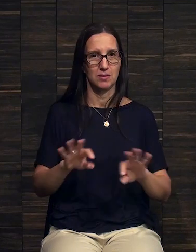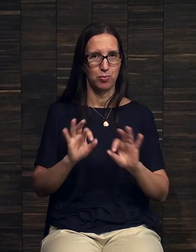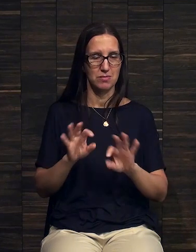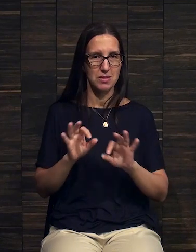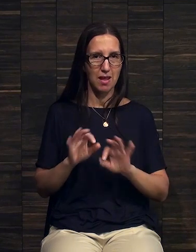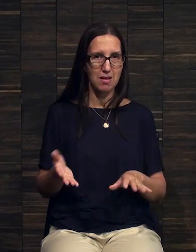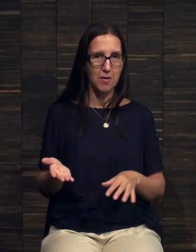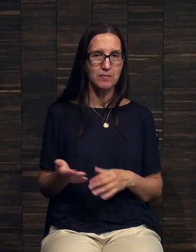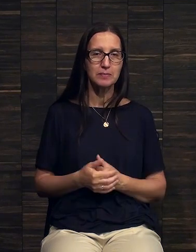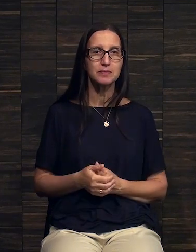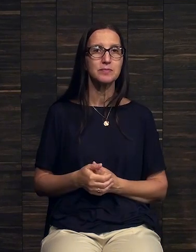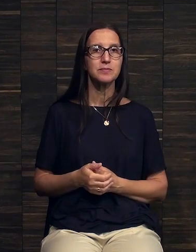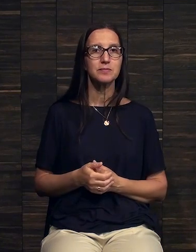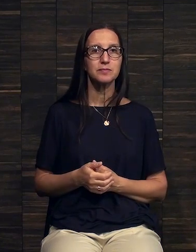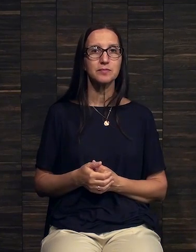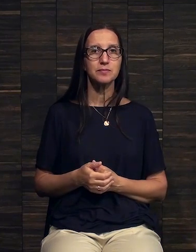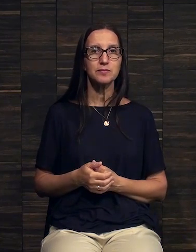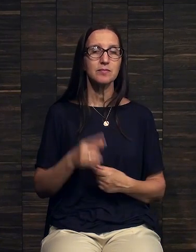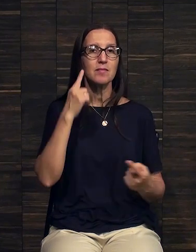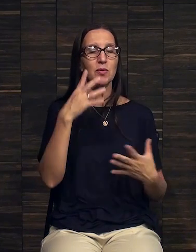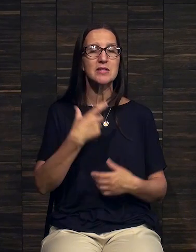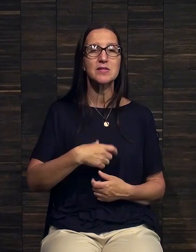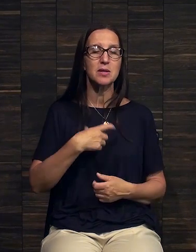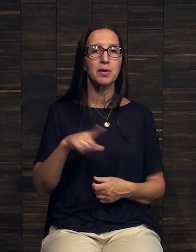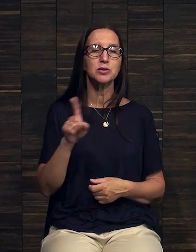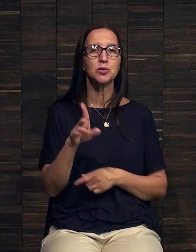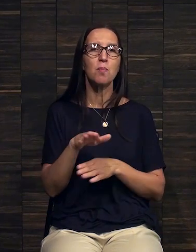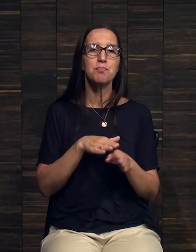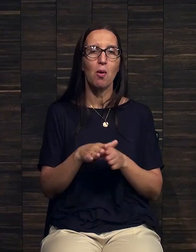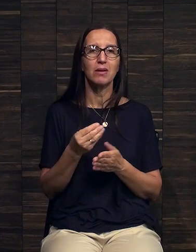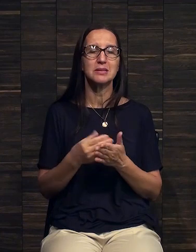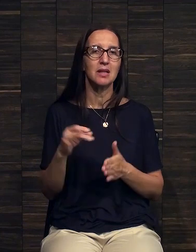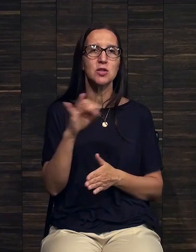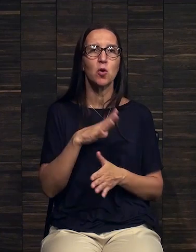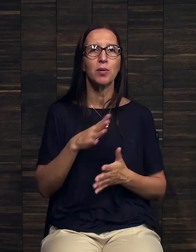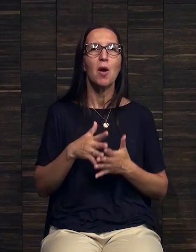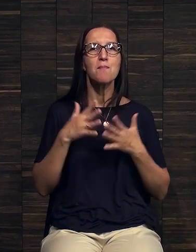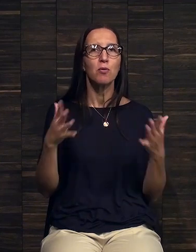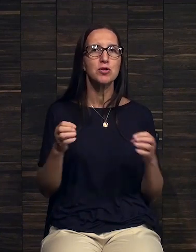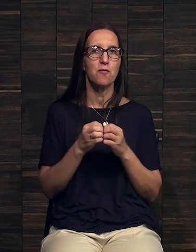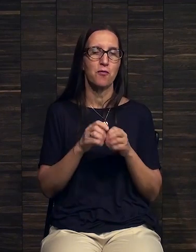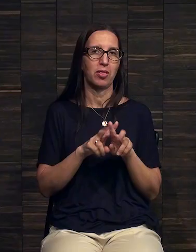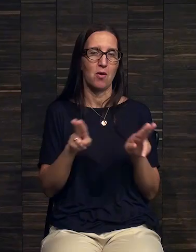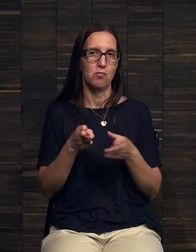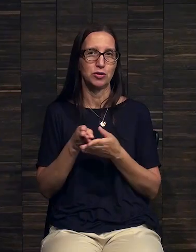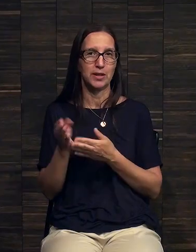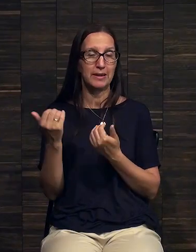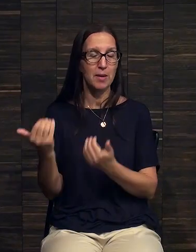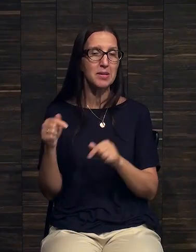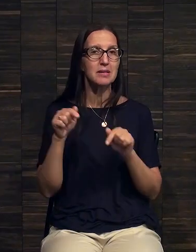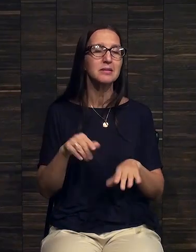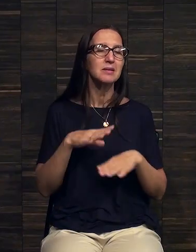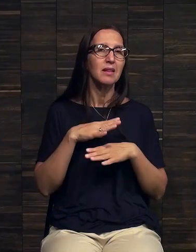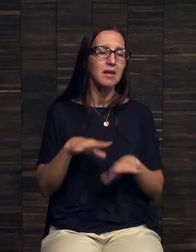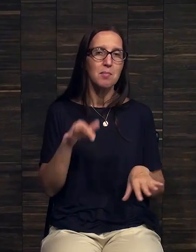And so it's kind of self-explanatory. No clarification is required. So.